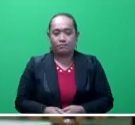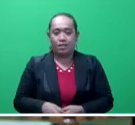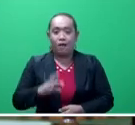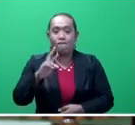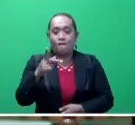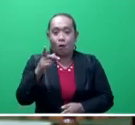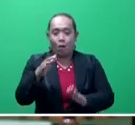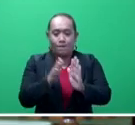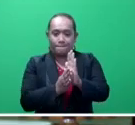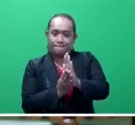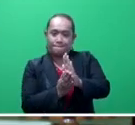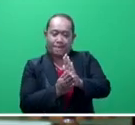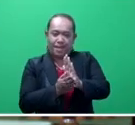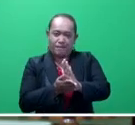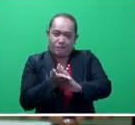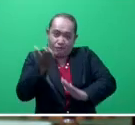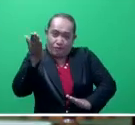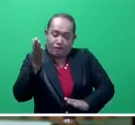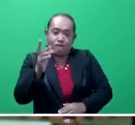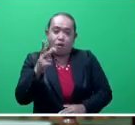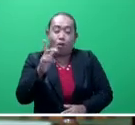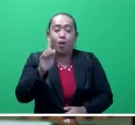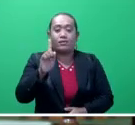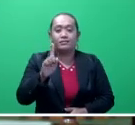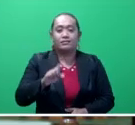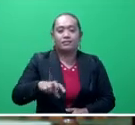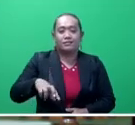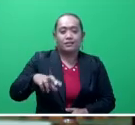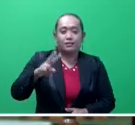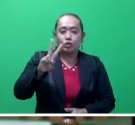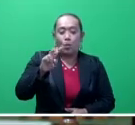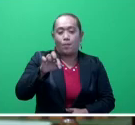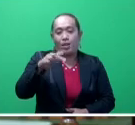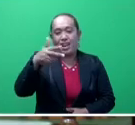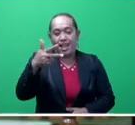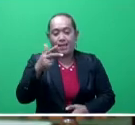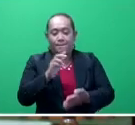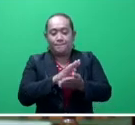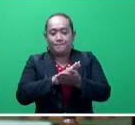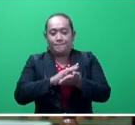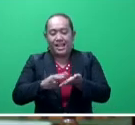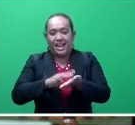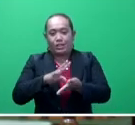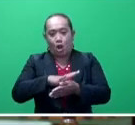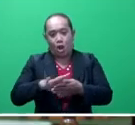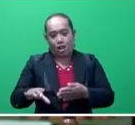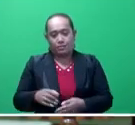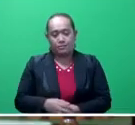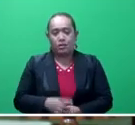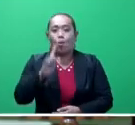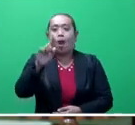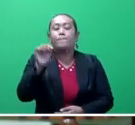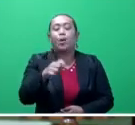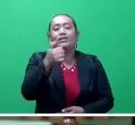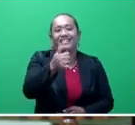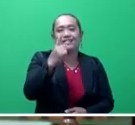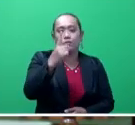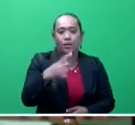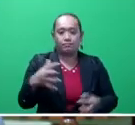billion. This results in a net deficit of $1.61 billion, equivalent